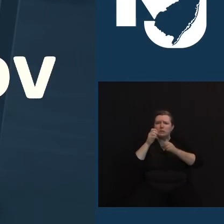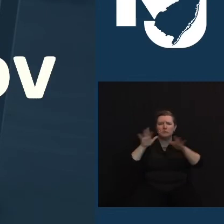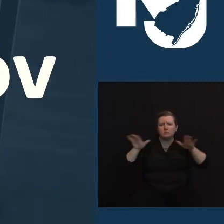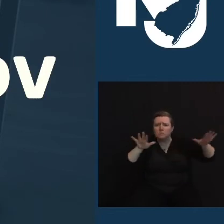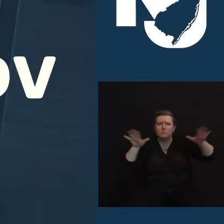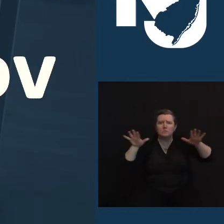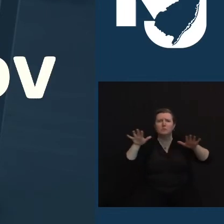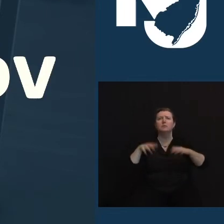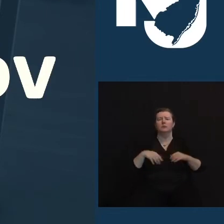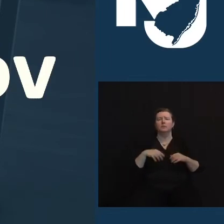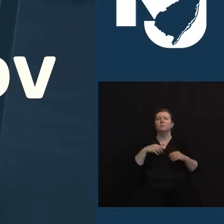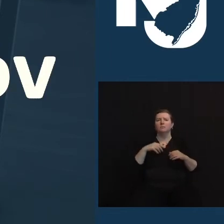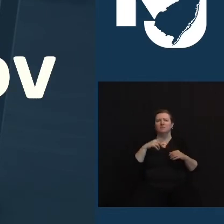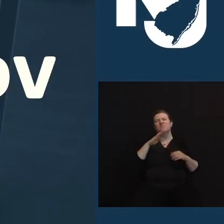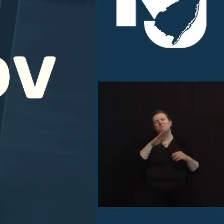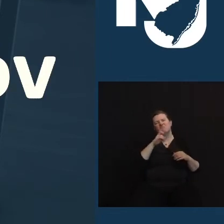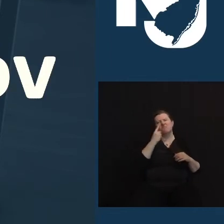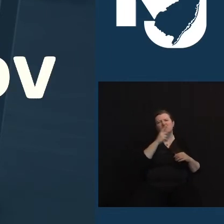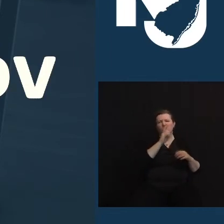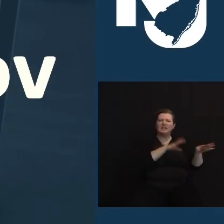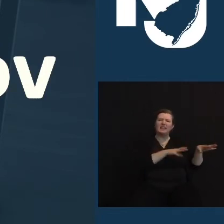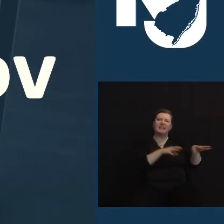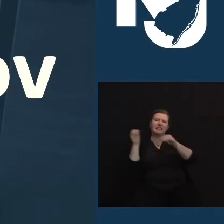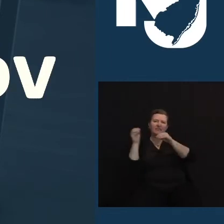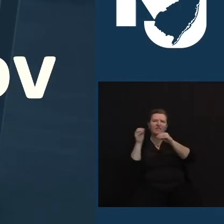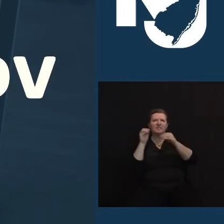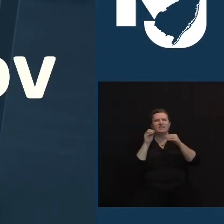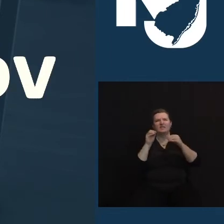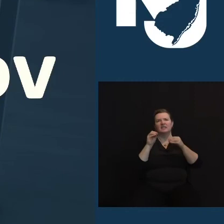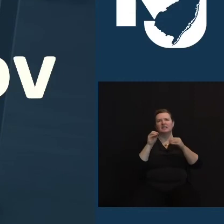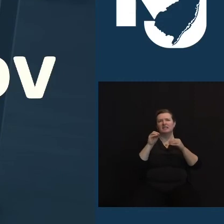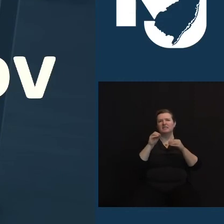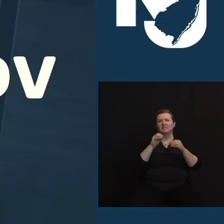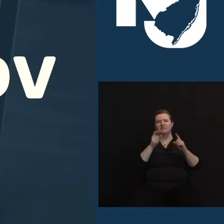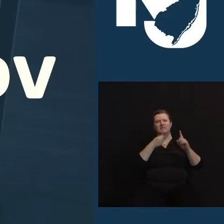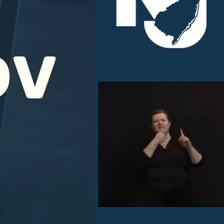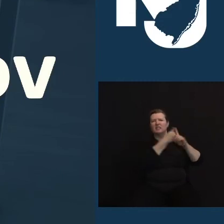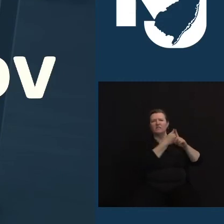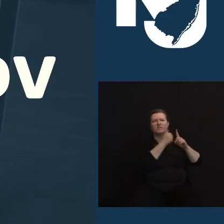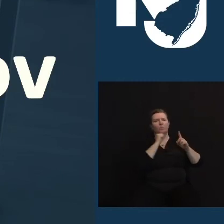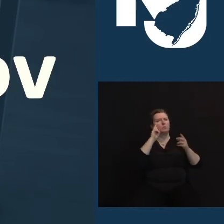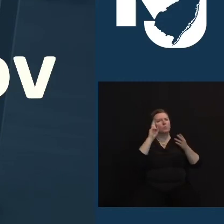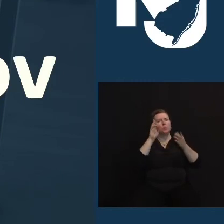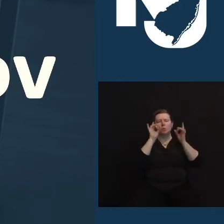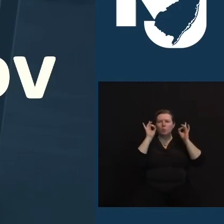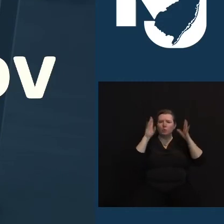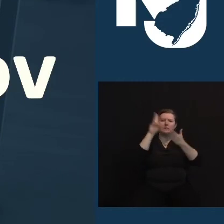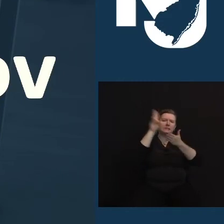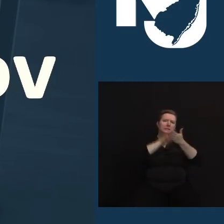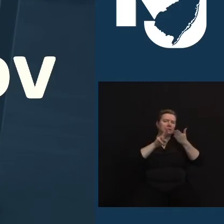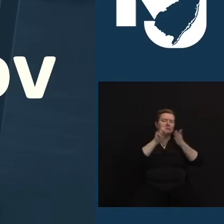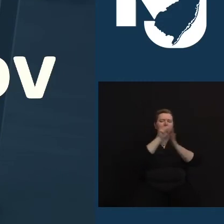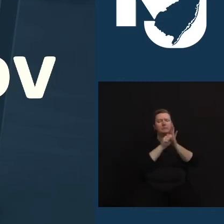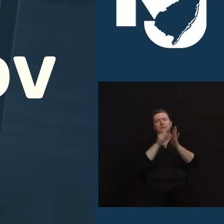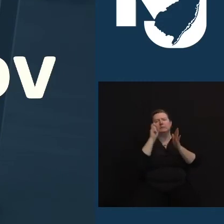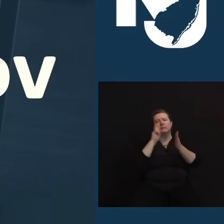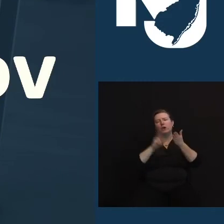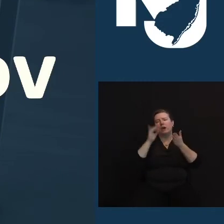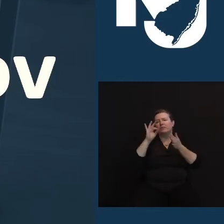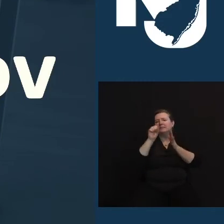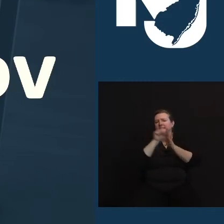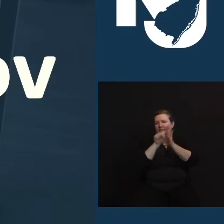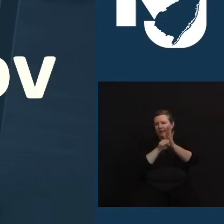Secretary of State a week from today as the single worst Secretary of State in the history of our country, period. It's not because he's not smart. He graduated